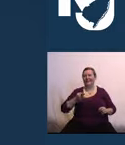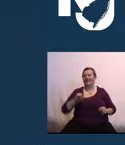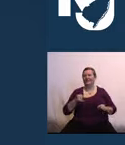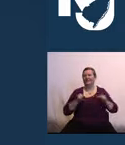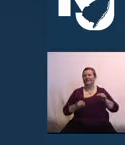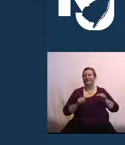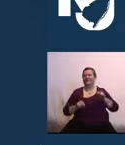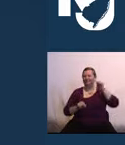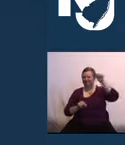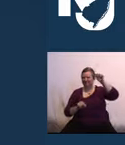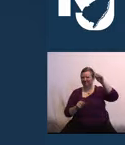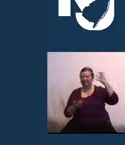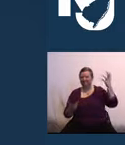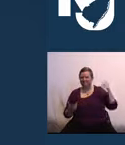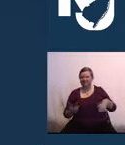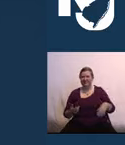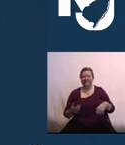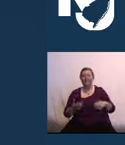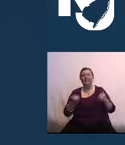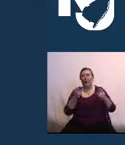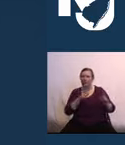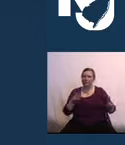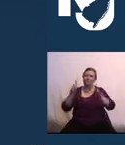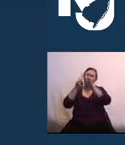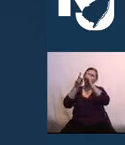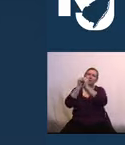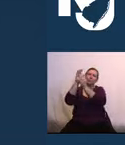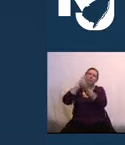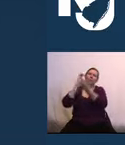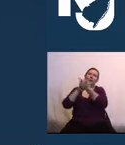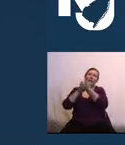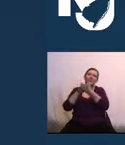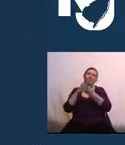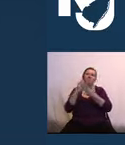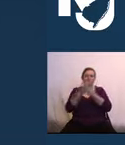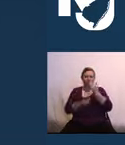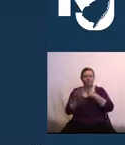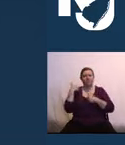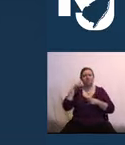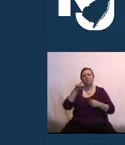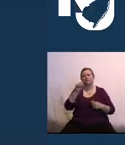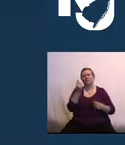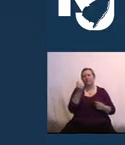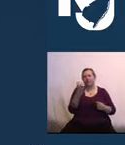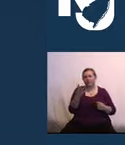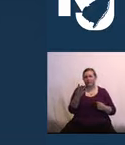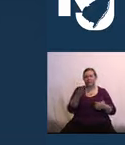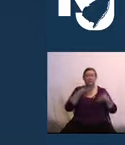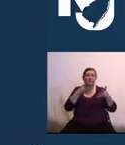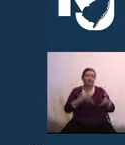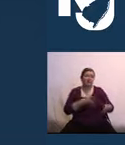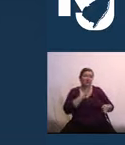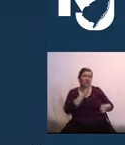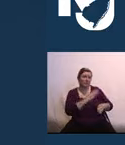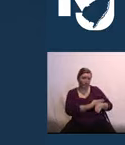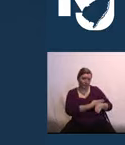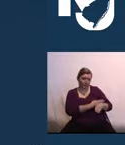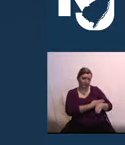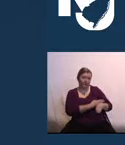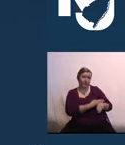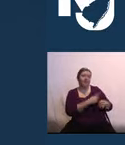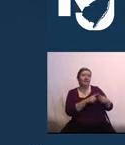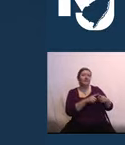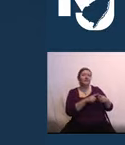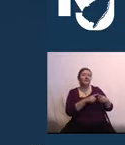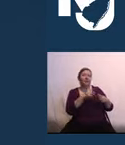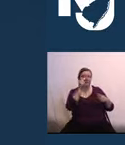Rejoined with his wife, Jean, who passed in 2014, Bob leaves his daughter, Jean, with whom I had the great honor of speaking, along with his brother,